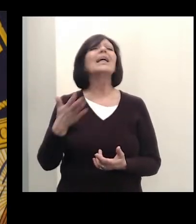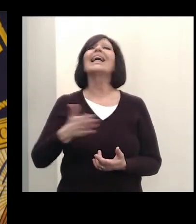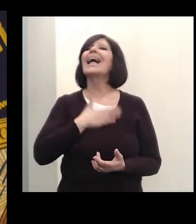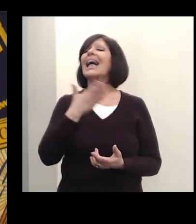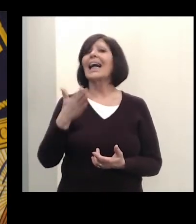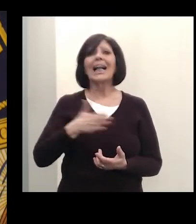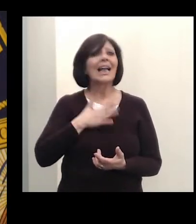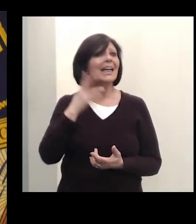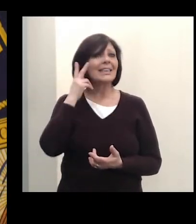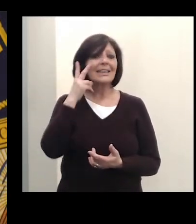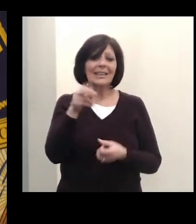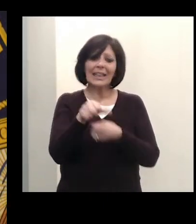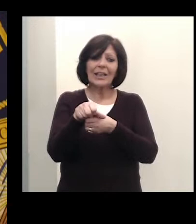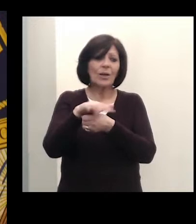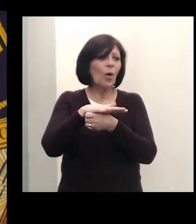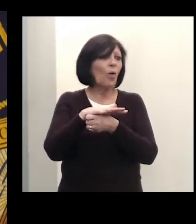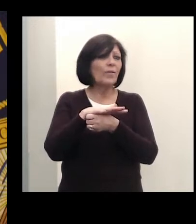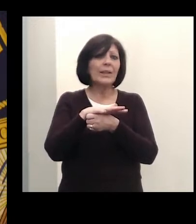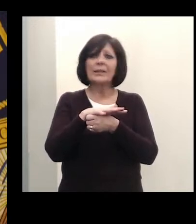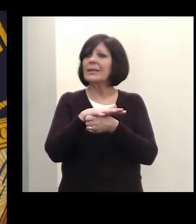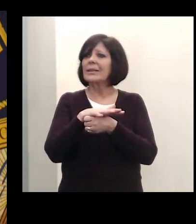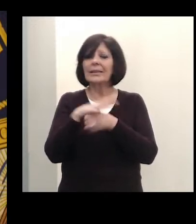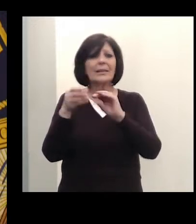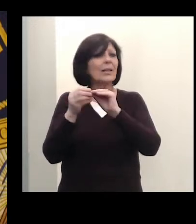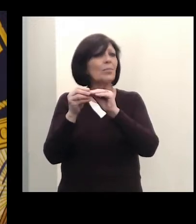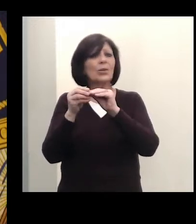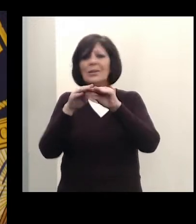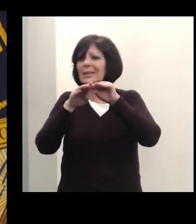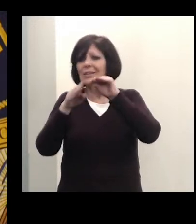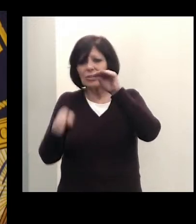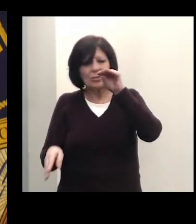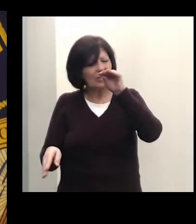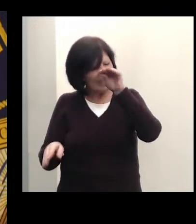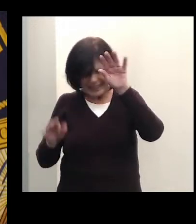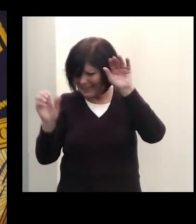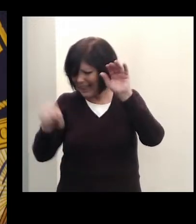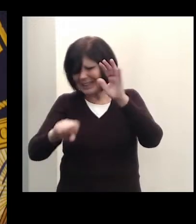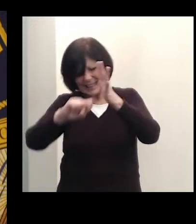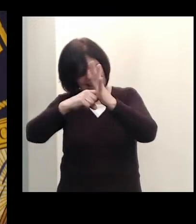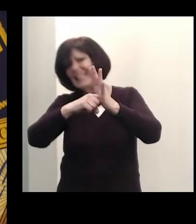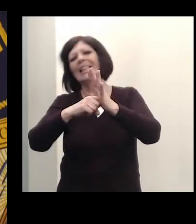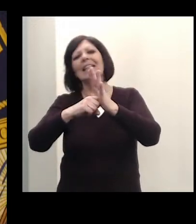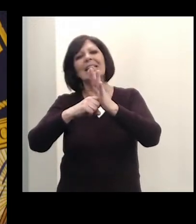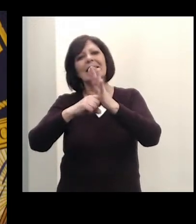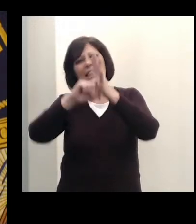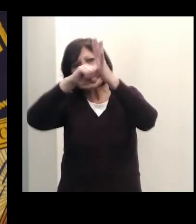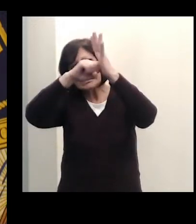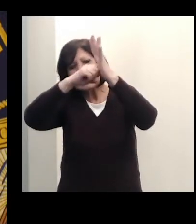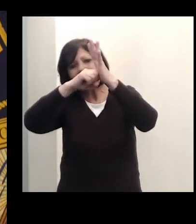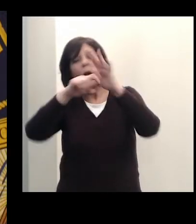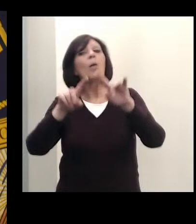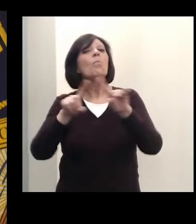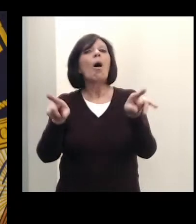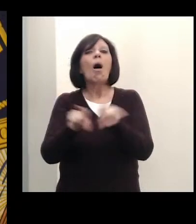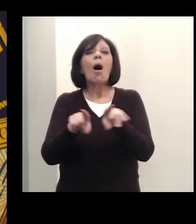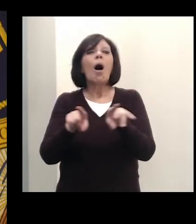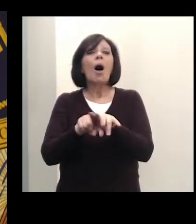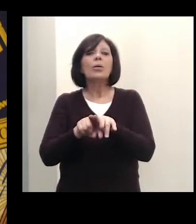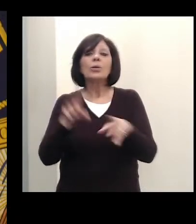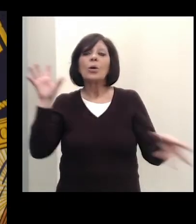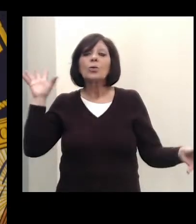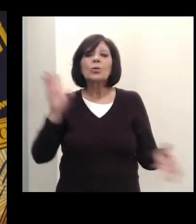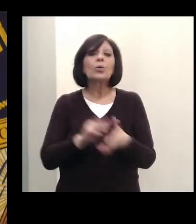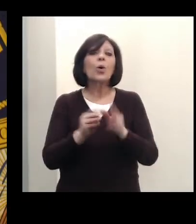the COVID-19 patient count drop. That's key. Key is also going to be the total number of patients in the